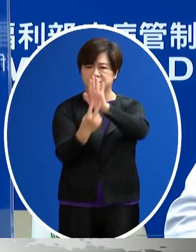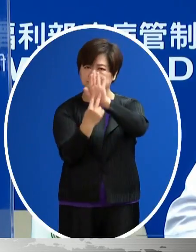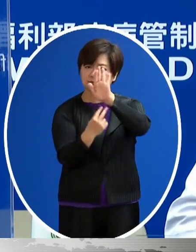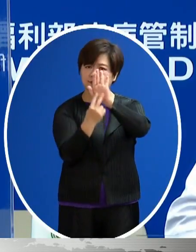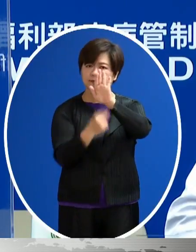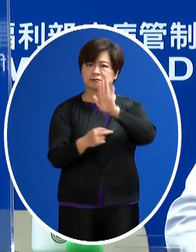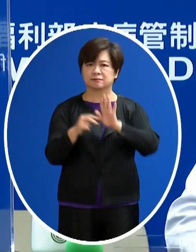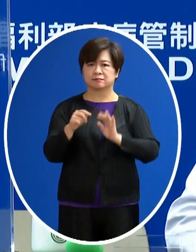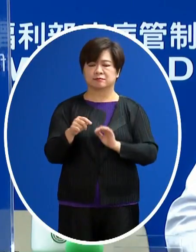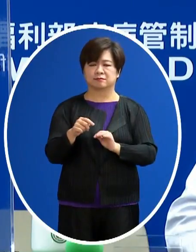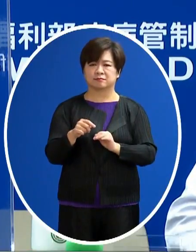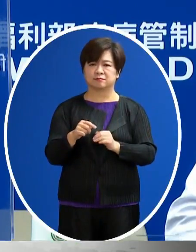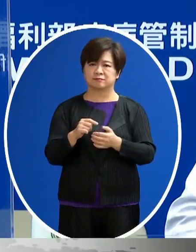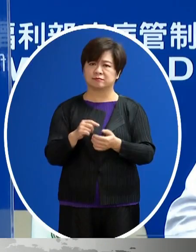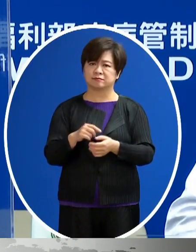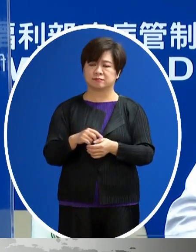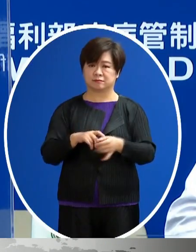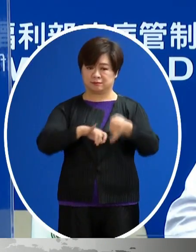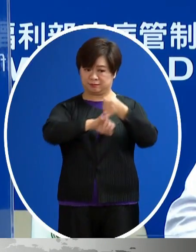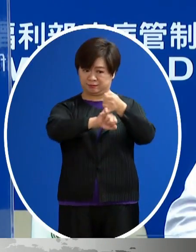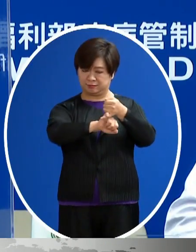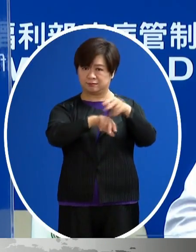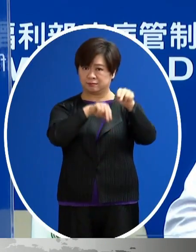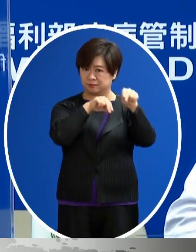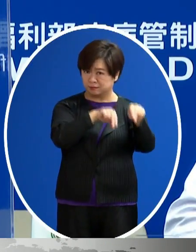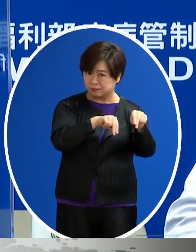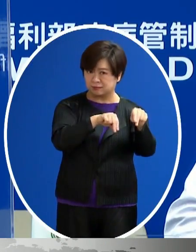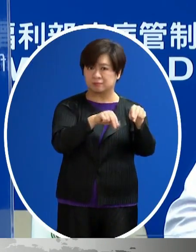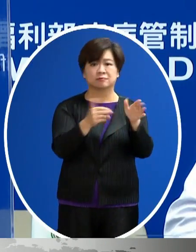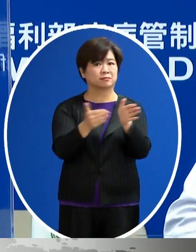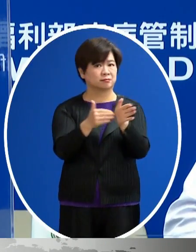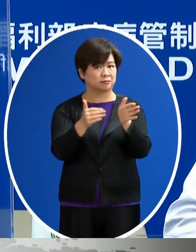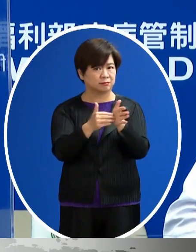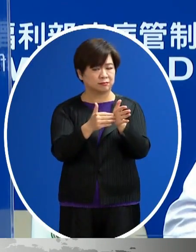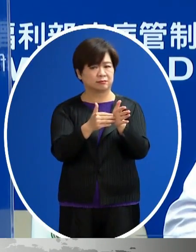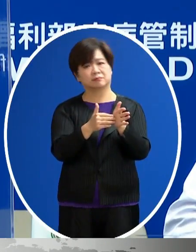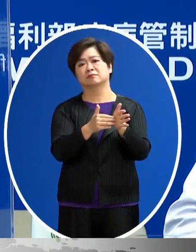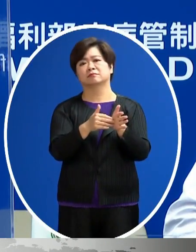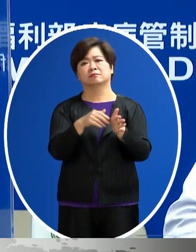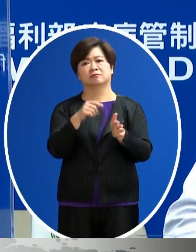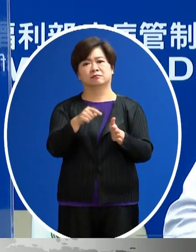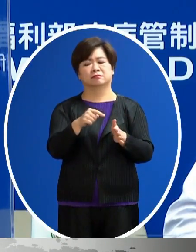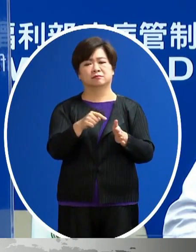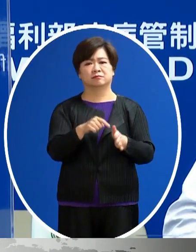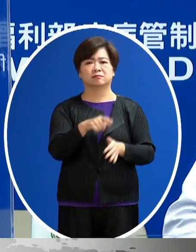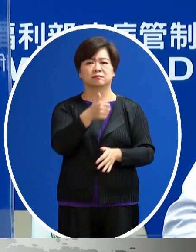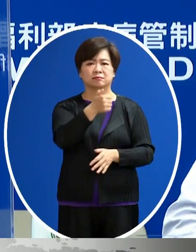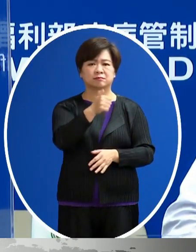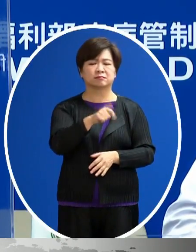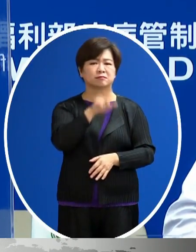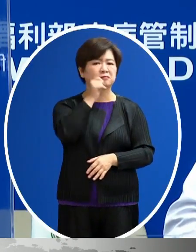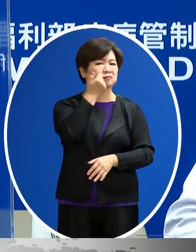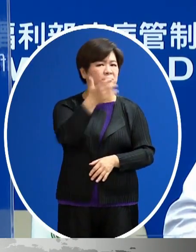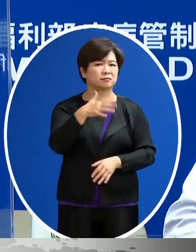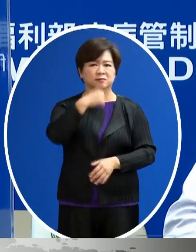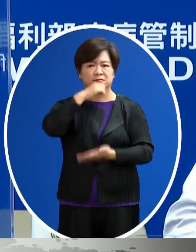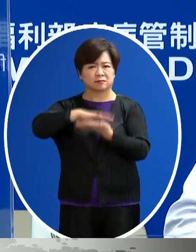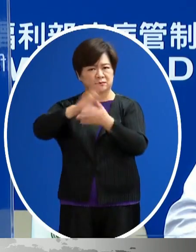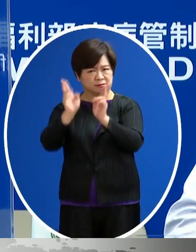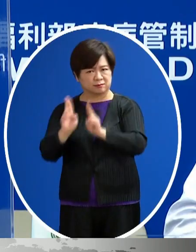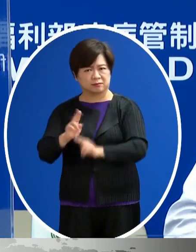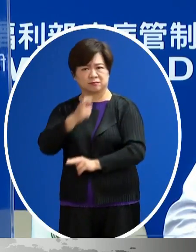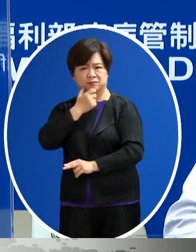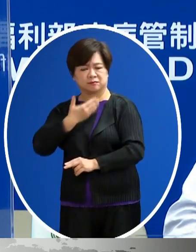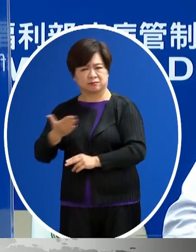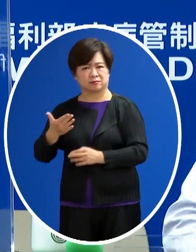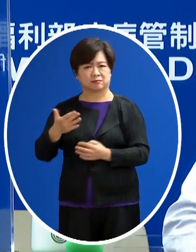When the vaccines will arrive, we are not sure, but we thought that basically we should do what we can to support this purchase contract and make things